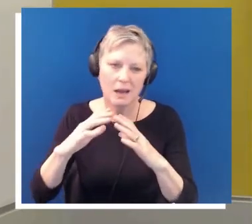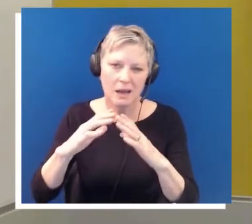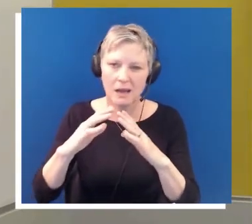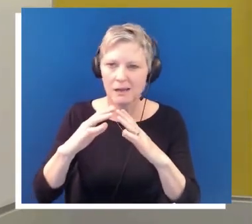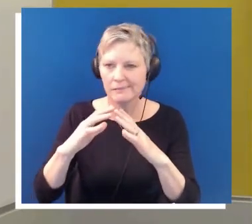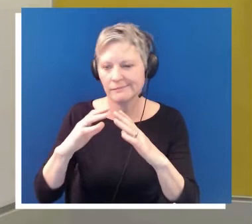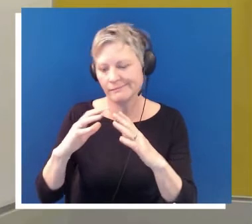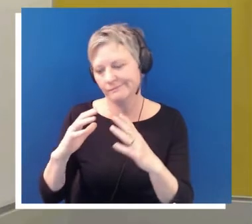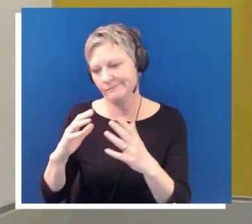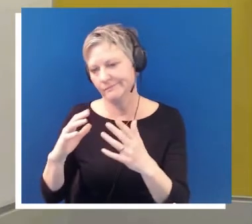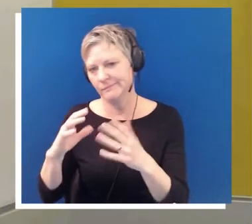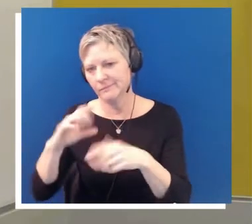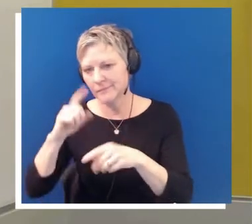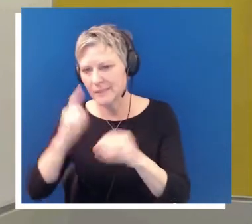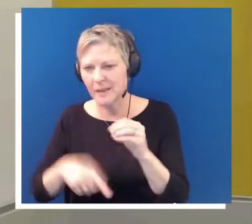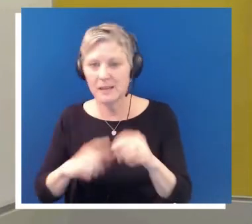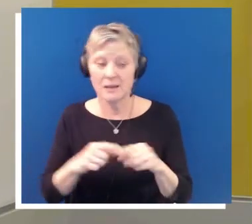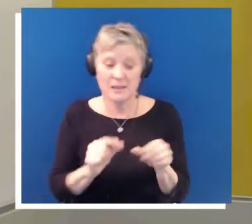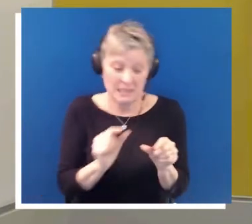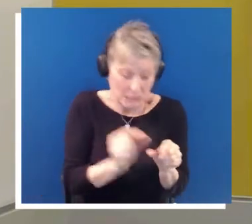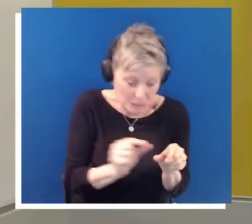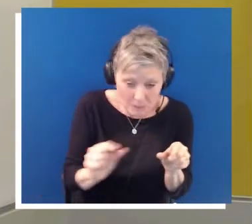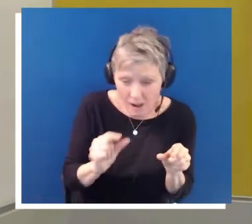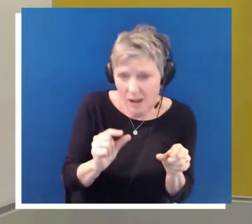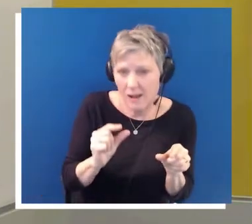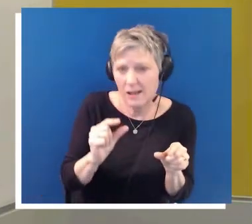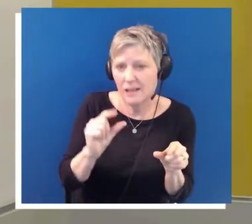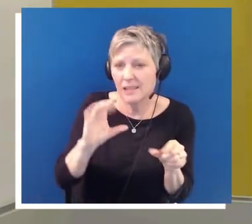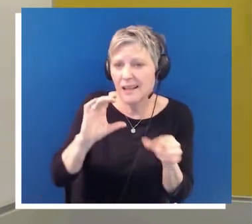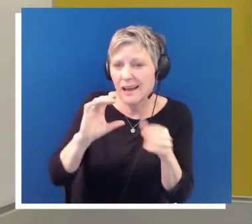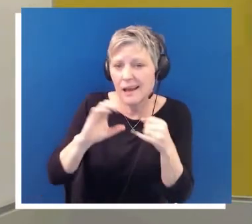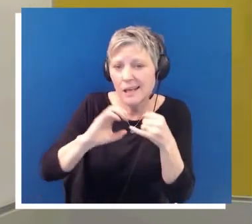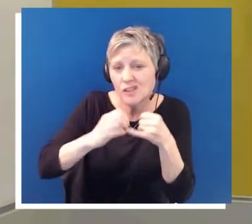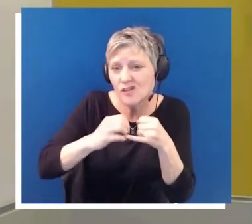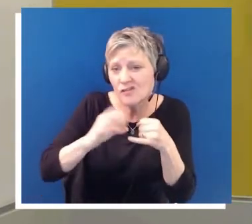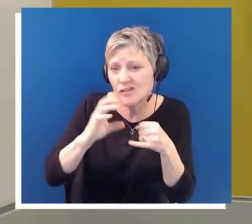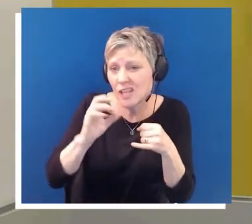grape tomato or a cherry tomato. Looking for something that's a little meatier.